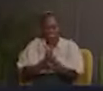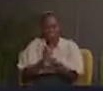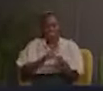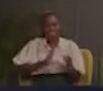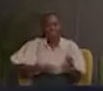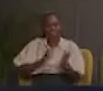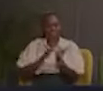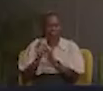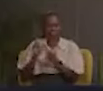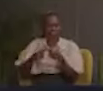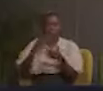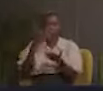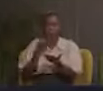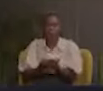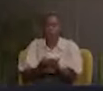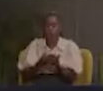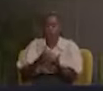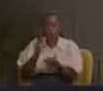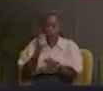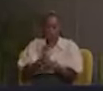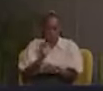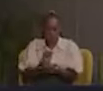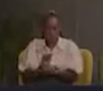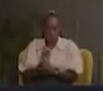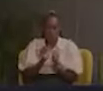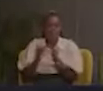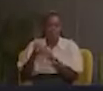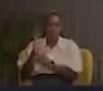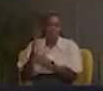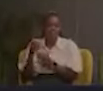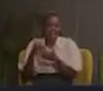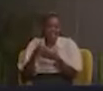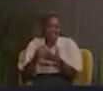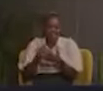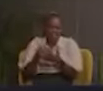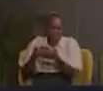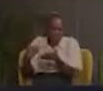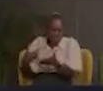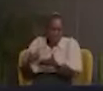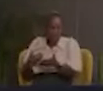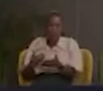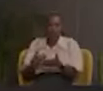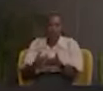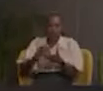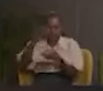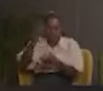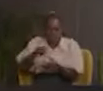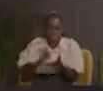works, which God had before ordained, preordained, that we should walk in them.